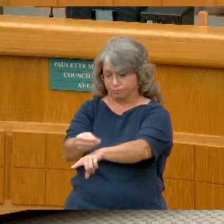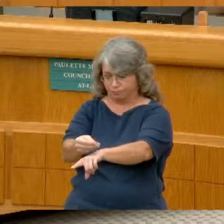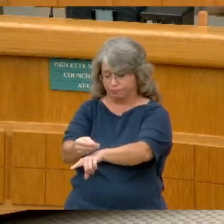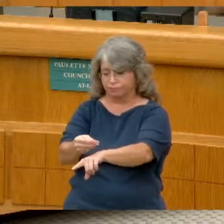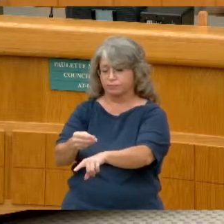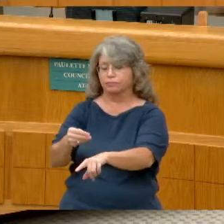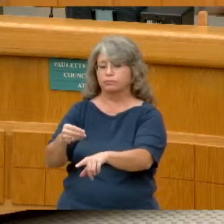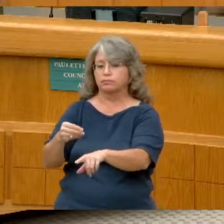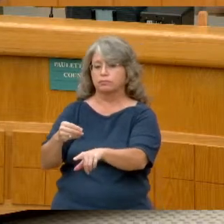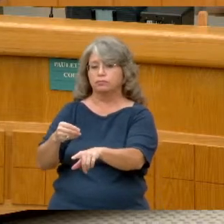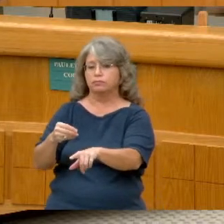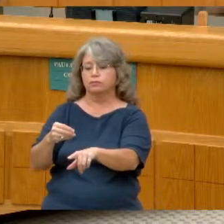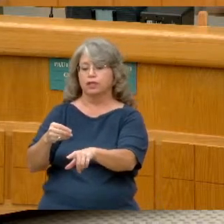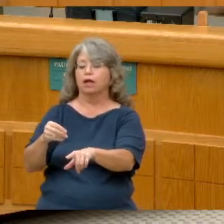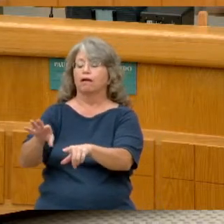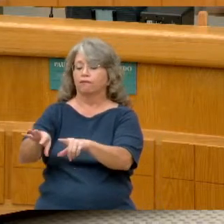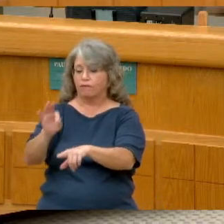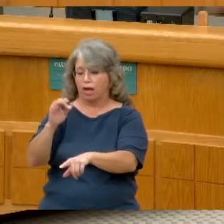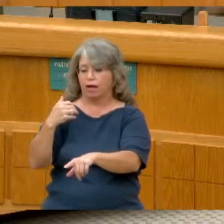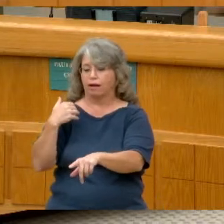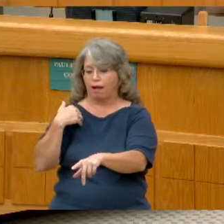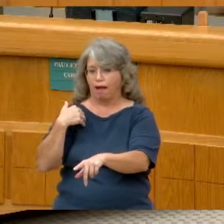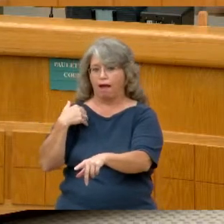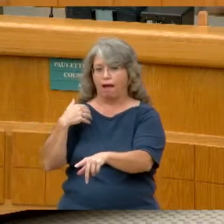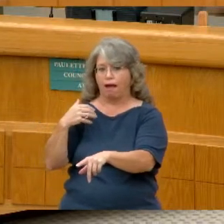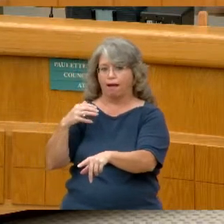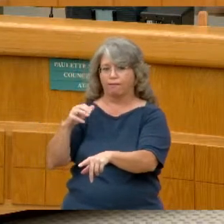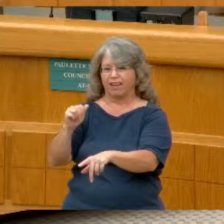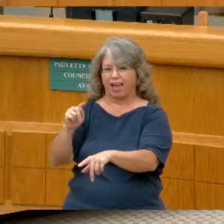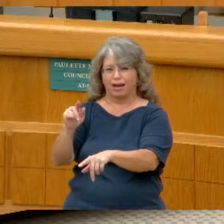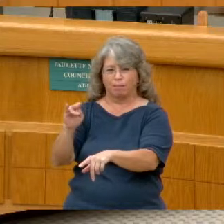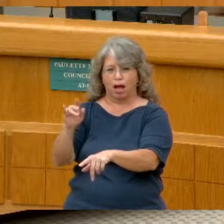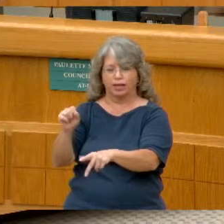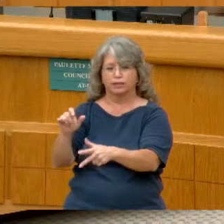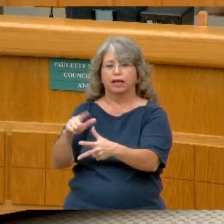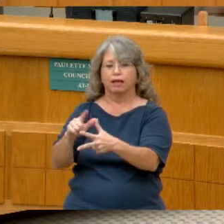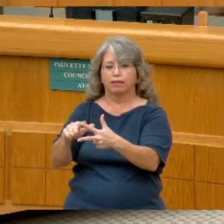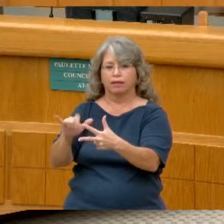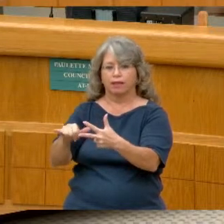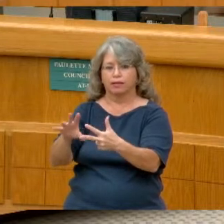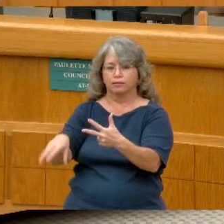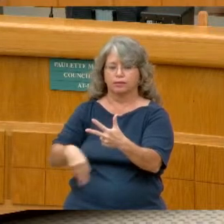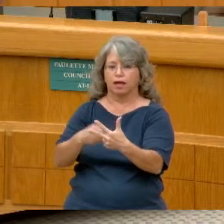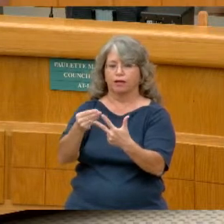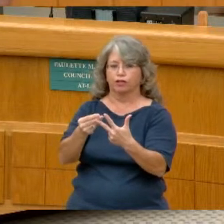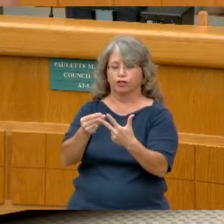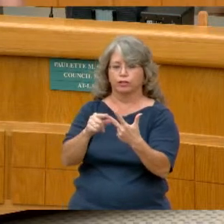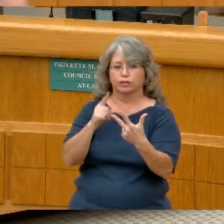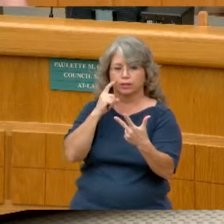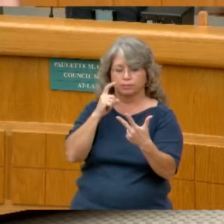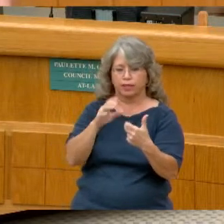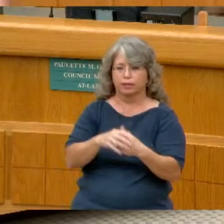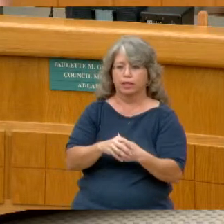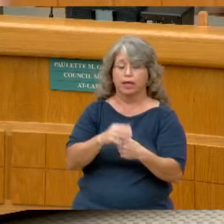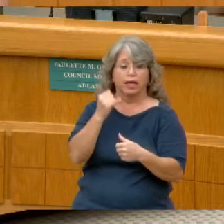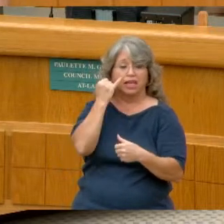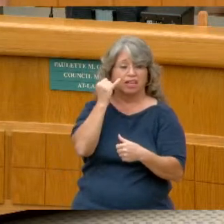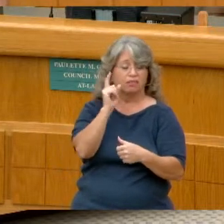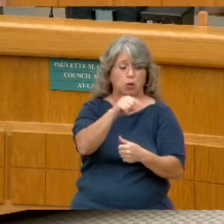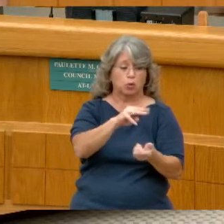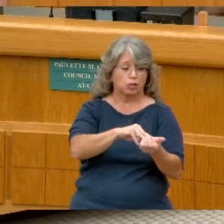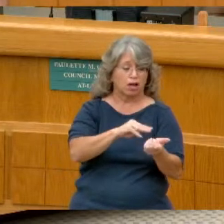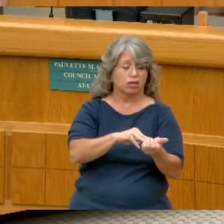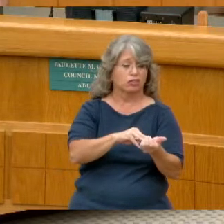probable. All right. And is there any plan for the Coastal Bend right now that you know of for the